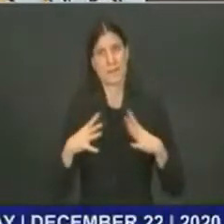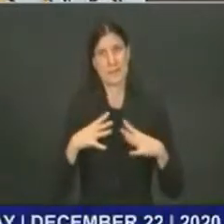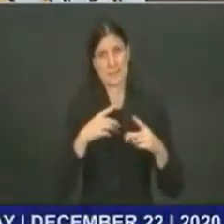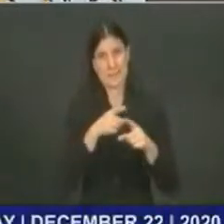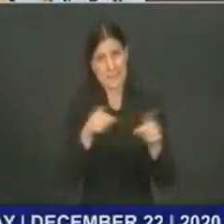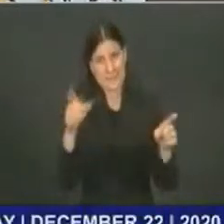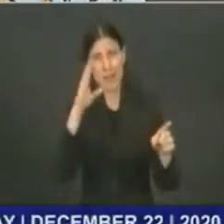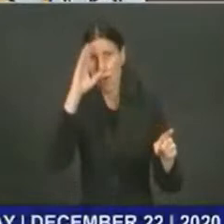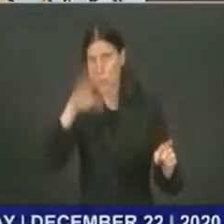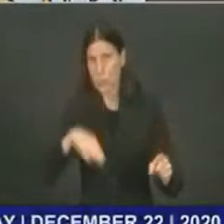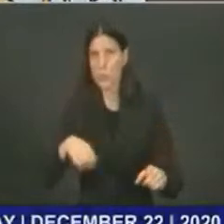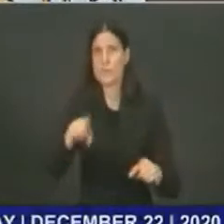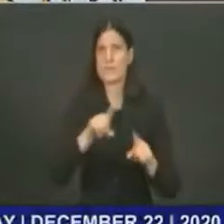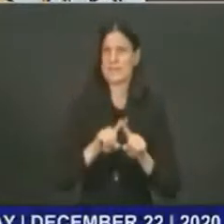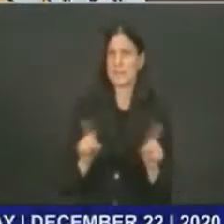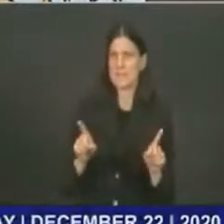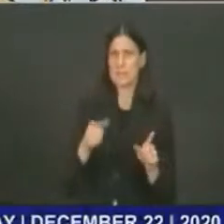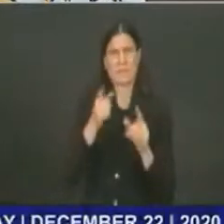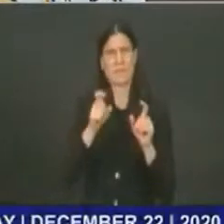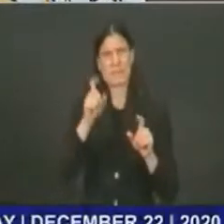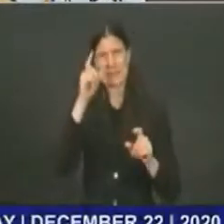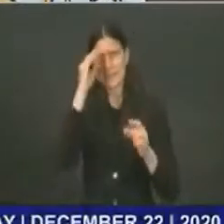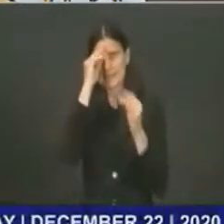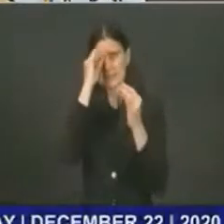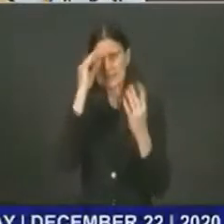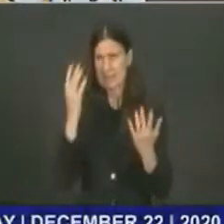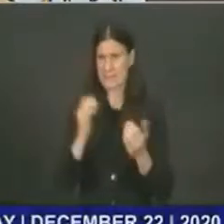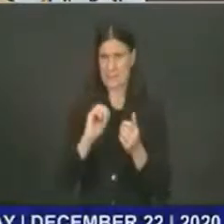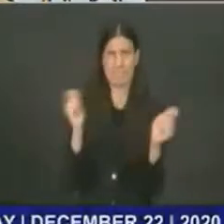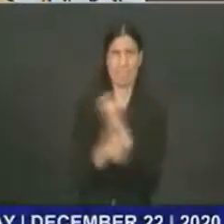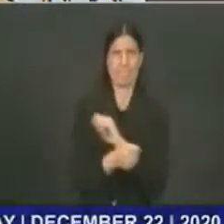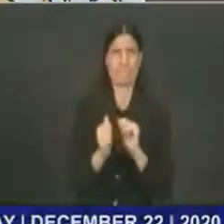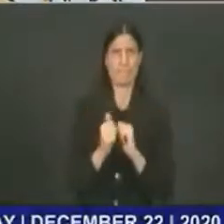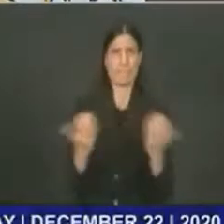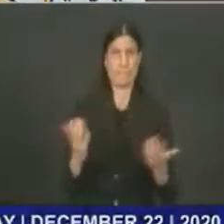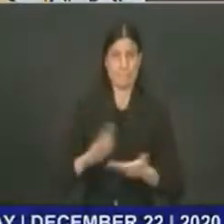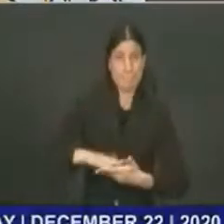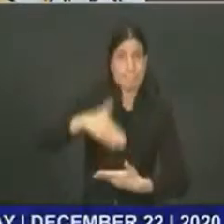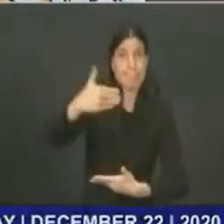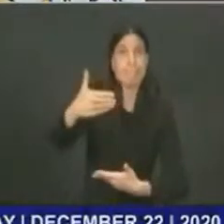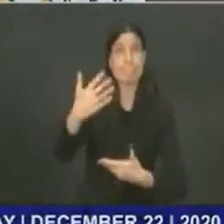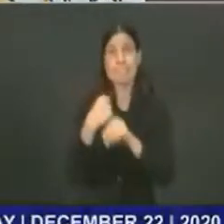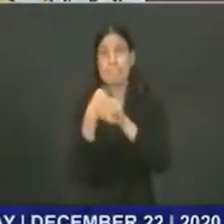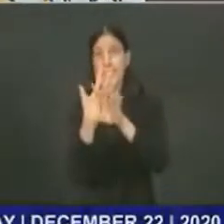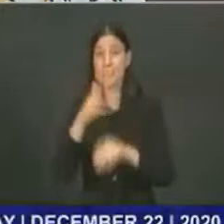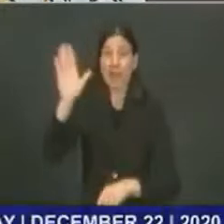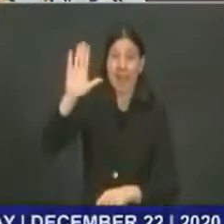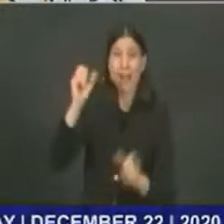innovate. Yes, you might have to Zoom instead of seeing somebody. Yes, you might have to go visit and wave from outside.